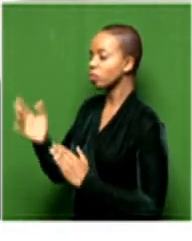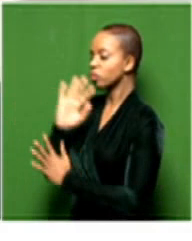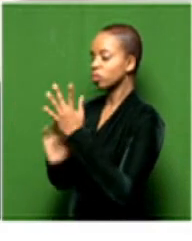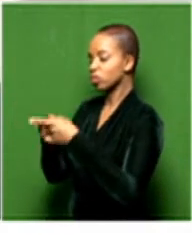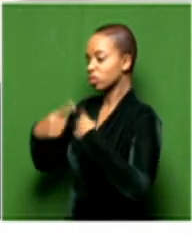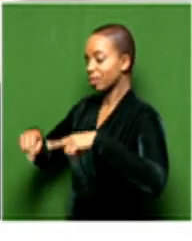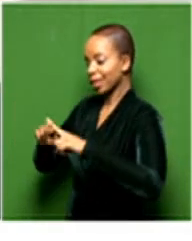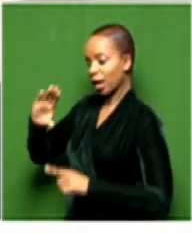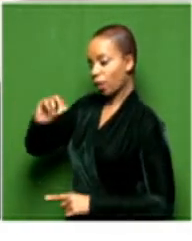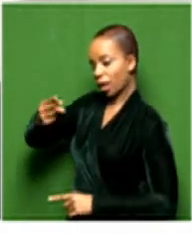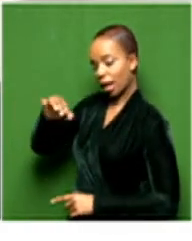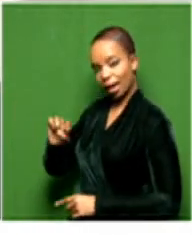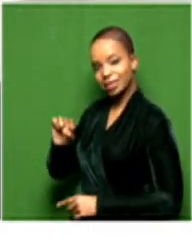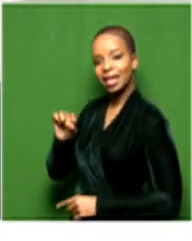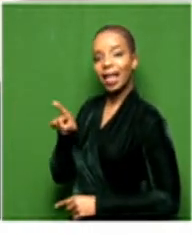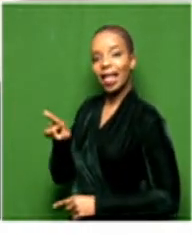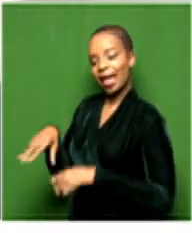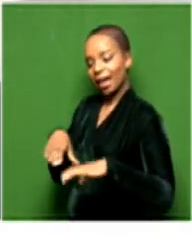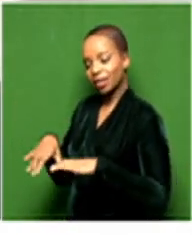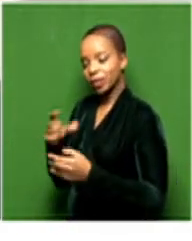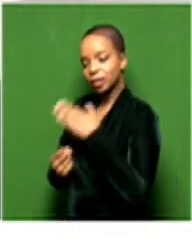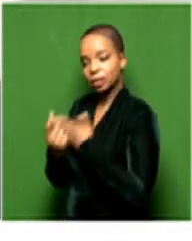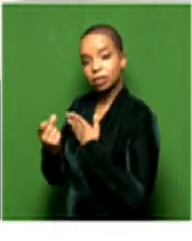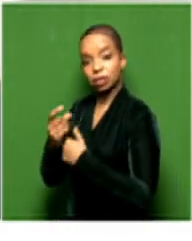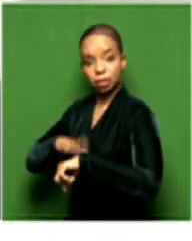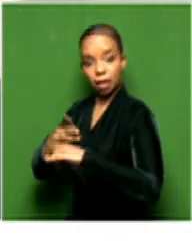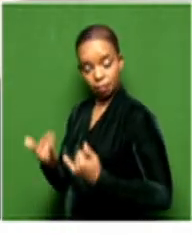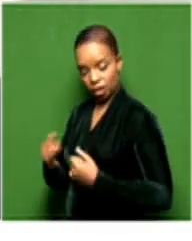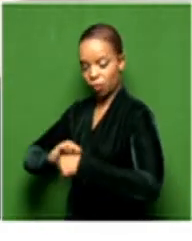safety related activities that have surged recently due to this pandemic.